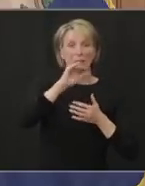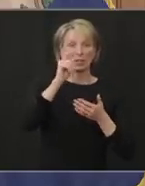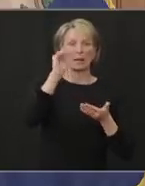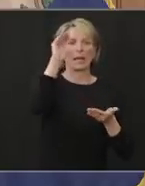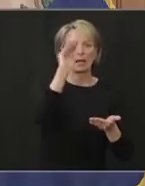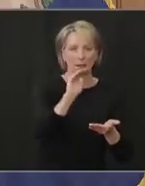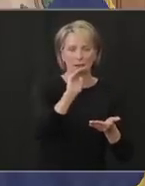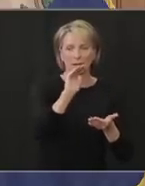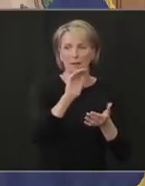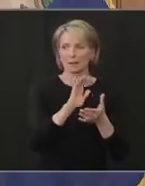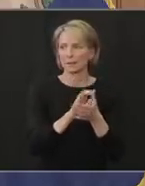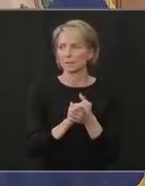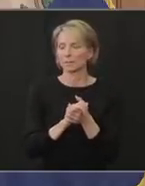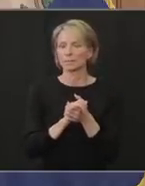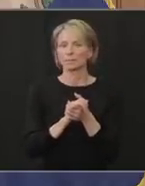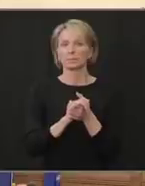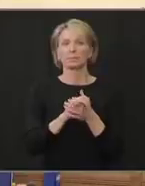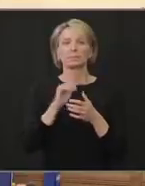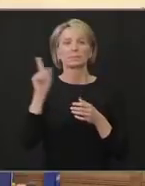And